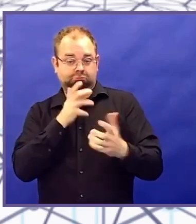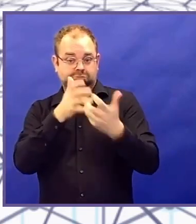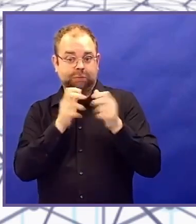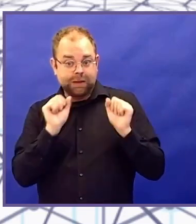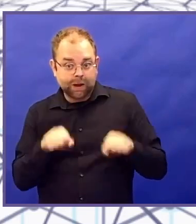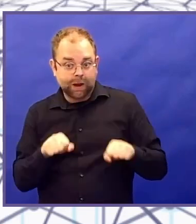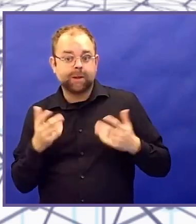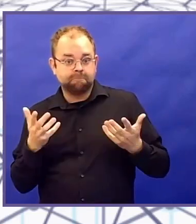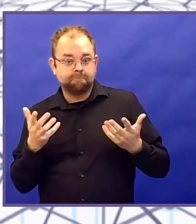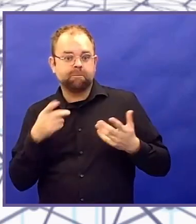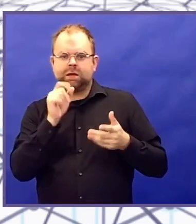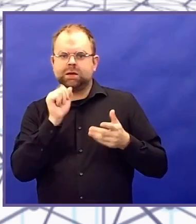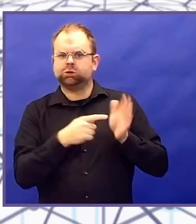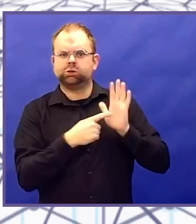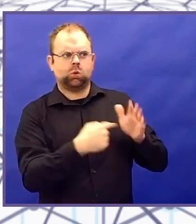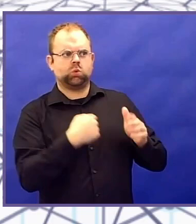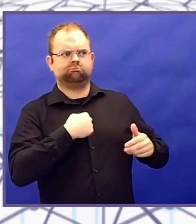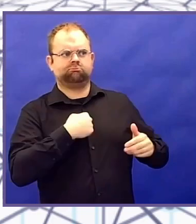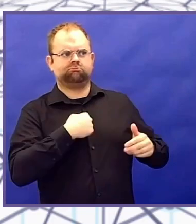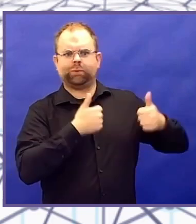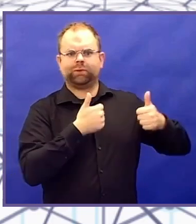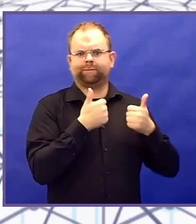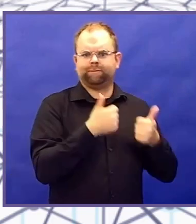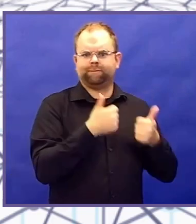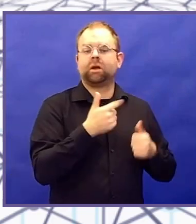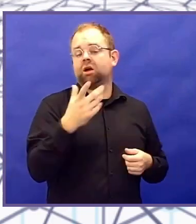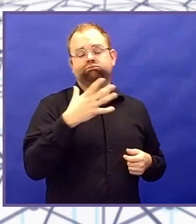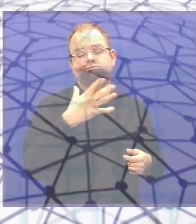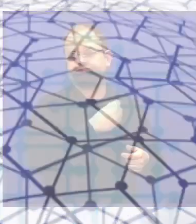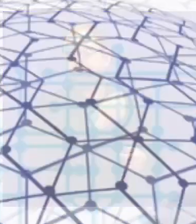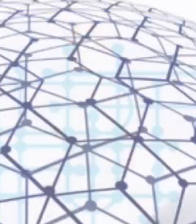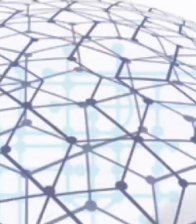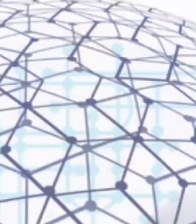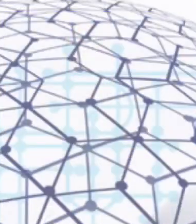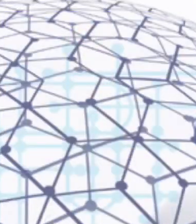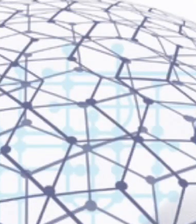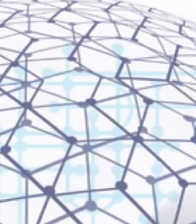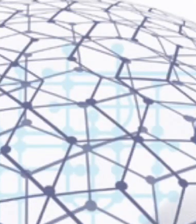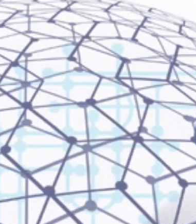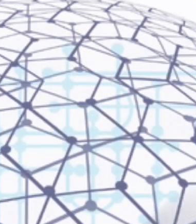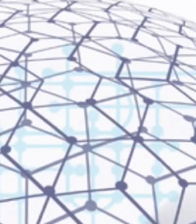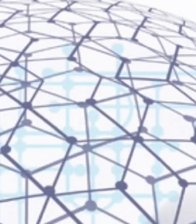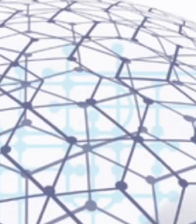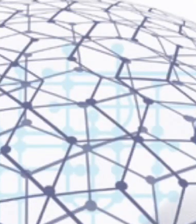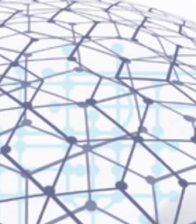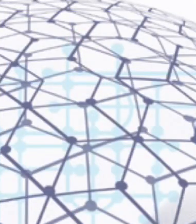And I'll take you back. Just straight ahead.